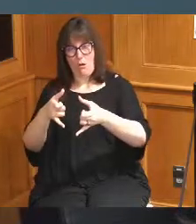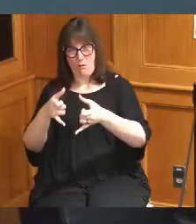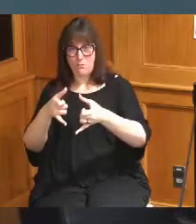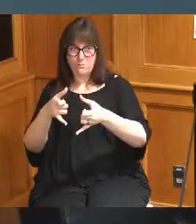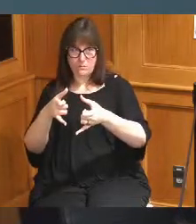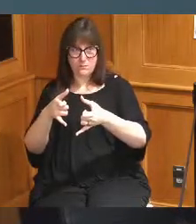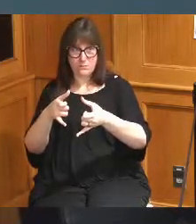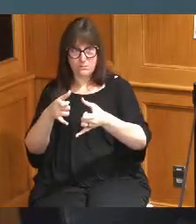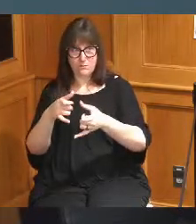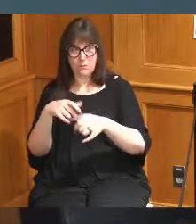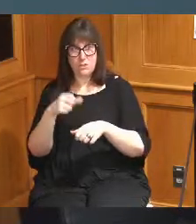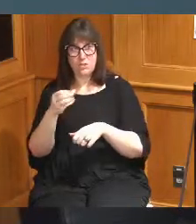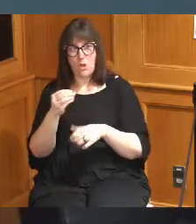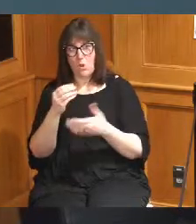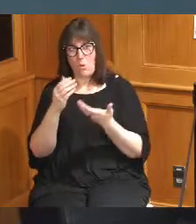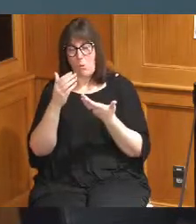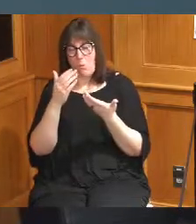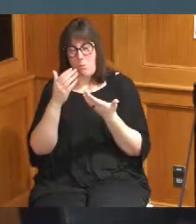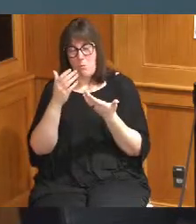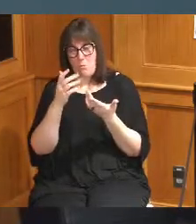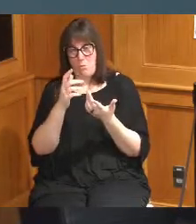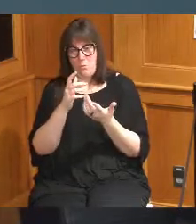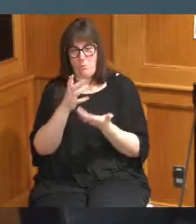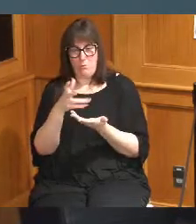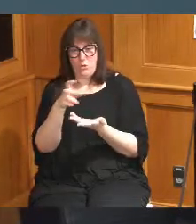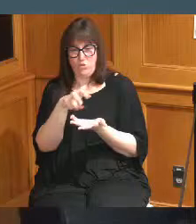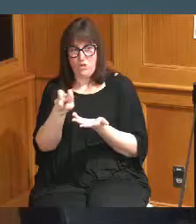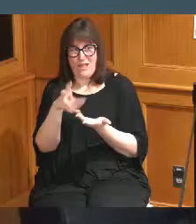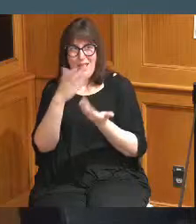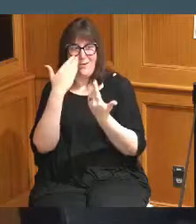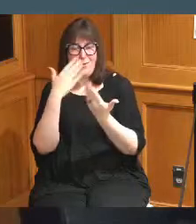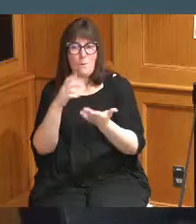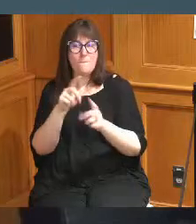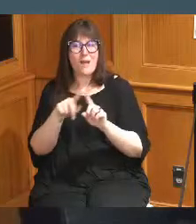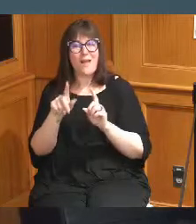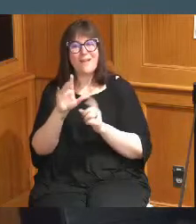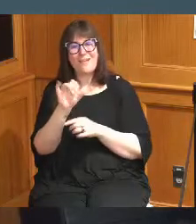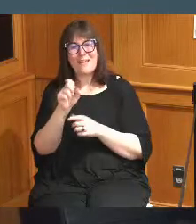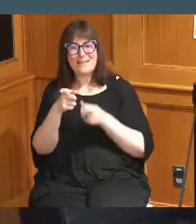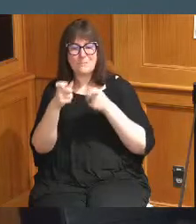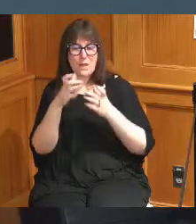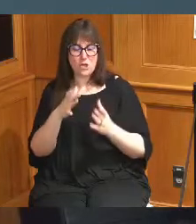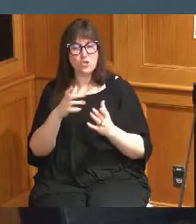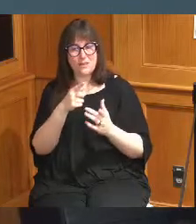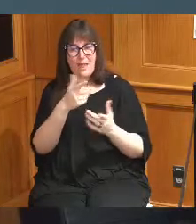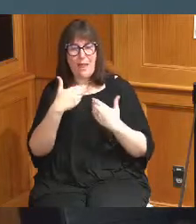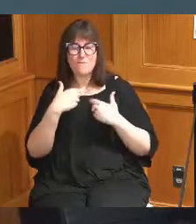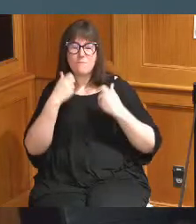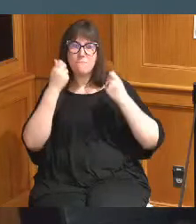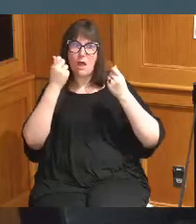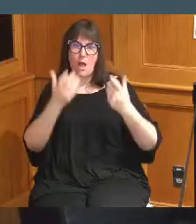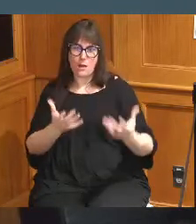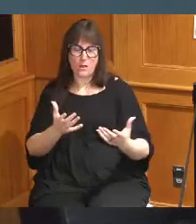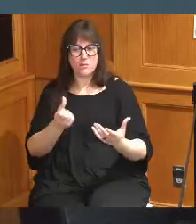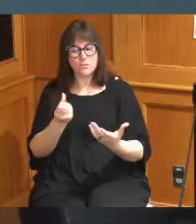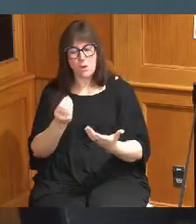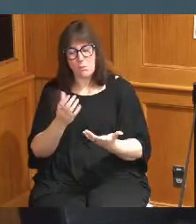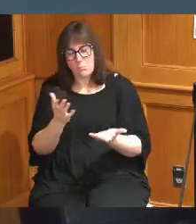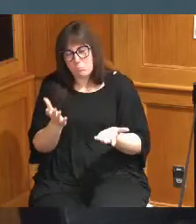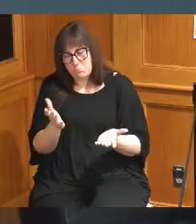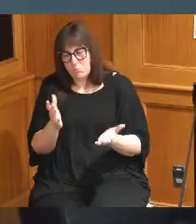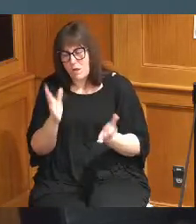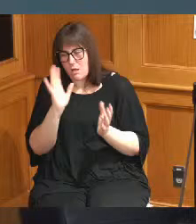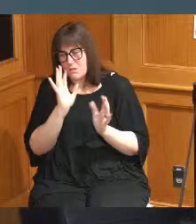CEO. So I don't know about that transition, but they have lots of case managers, which is a great thing. So anyway, okay, I'll